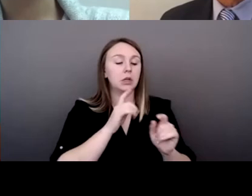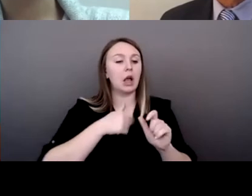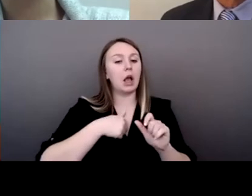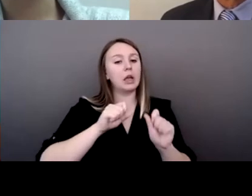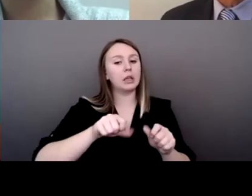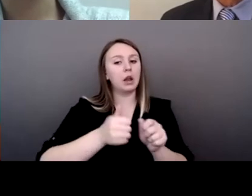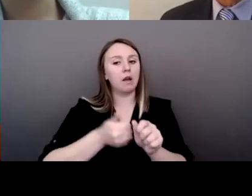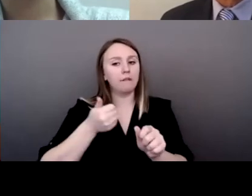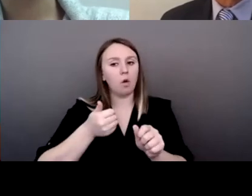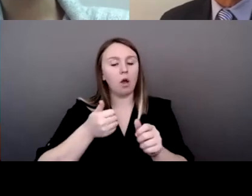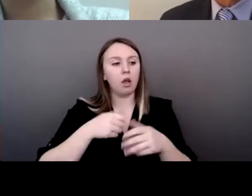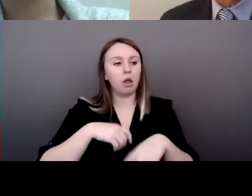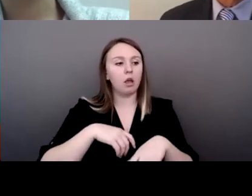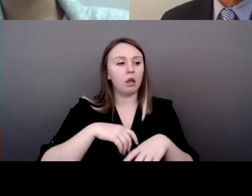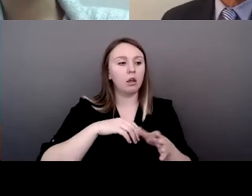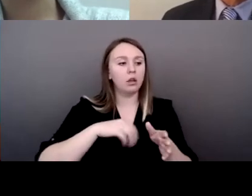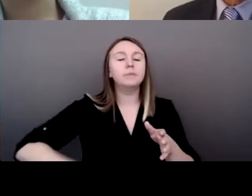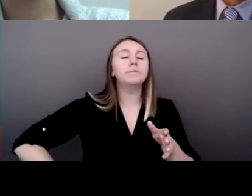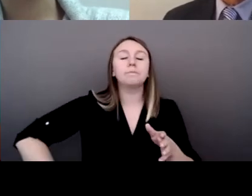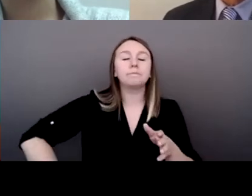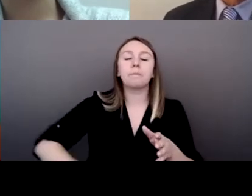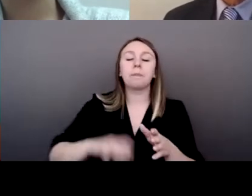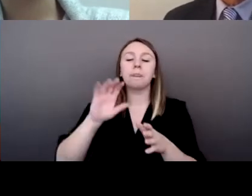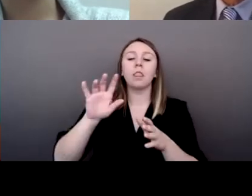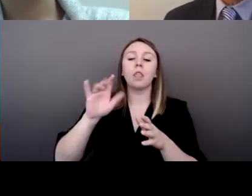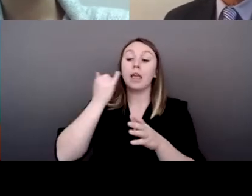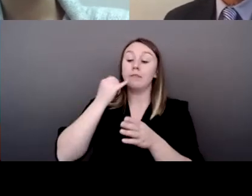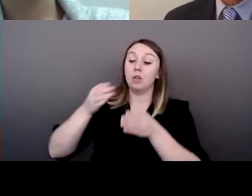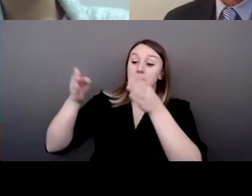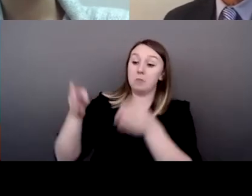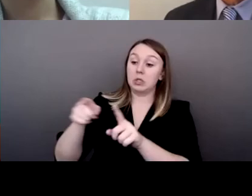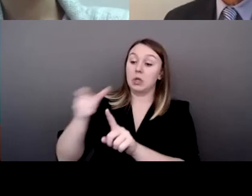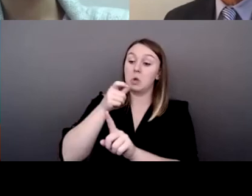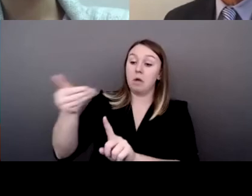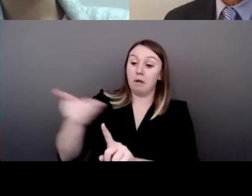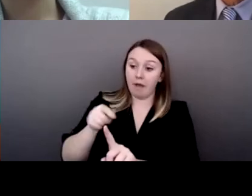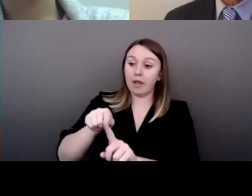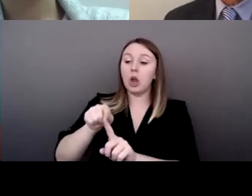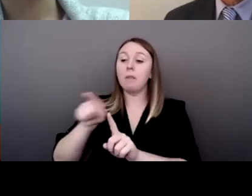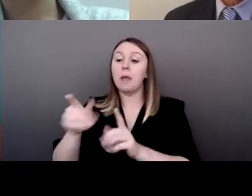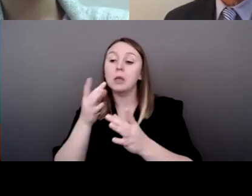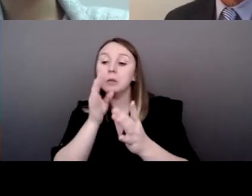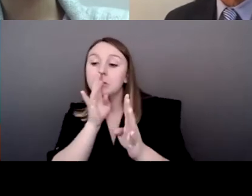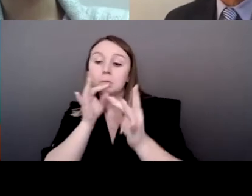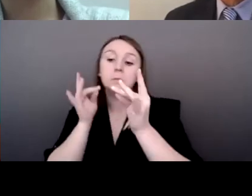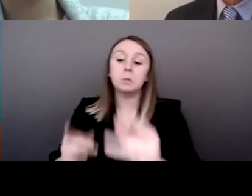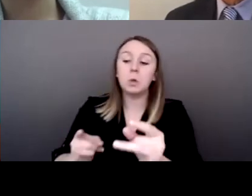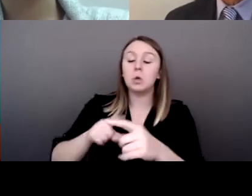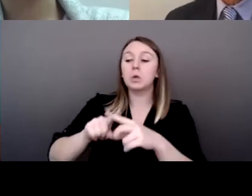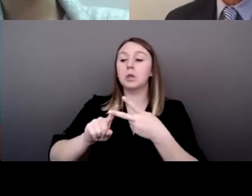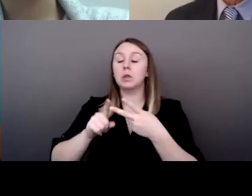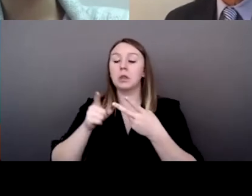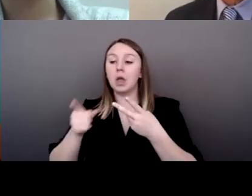those other qualities. And frankly, like I said, it's a challenge. It's a challenge with every